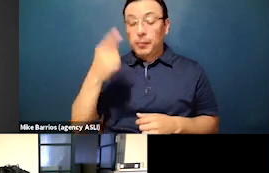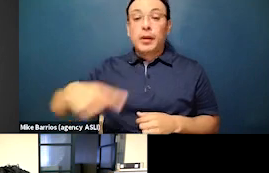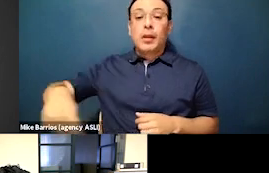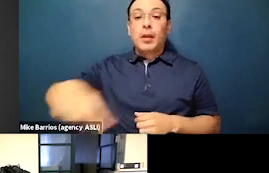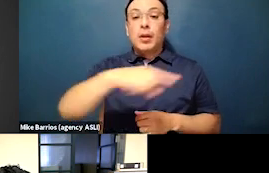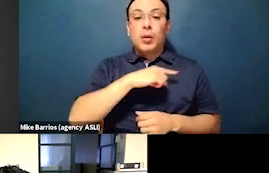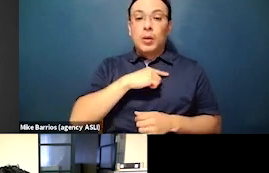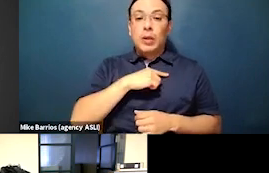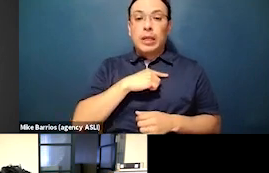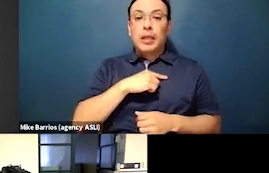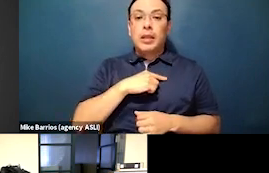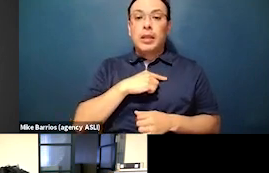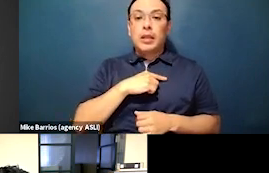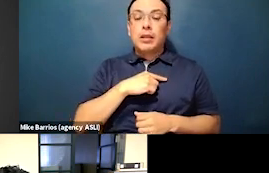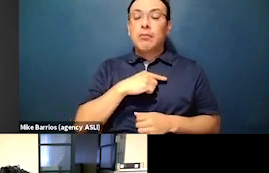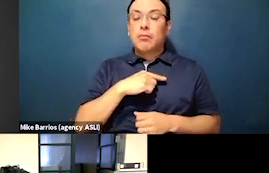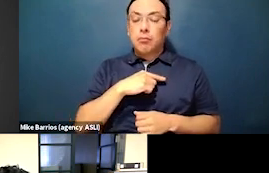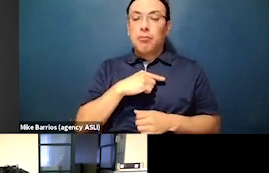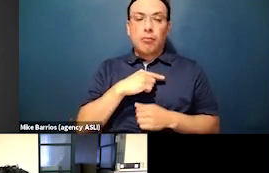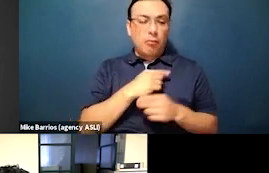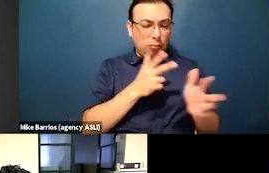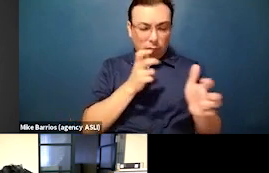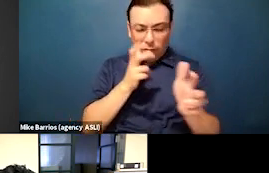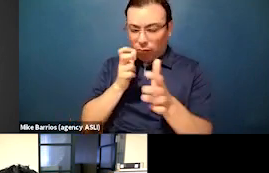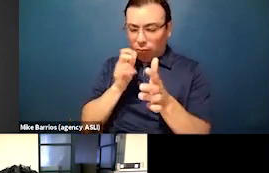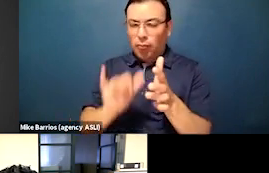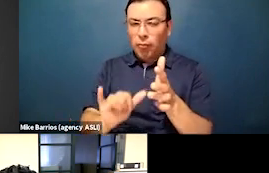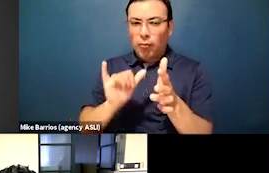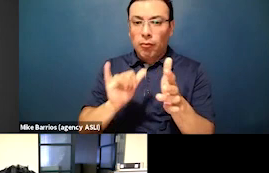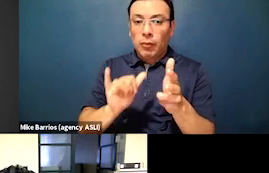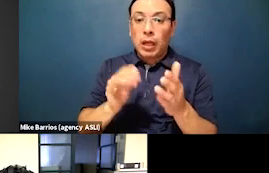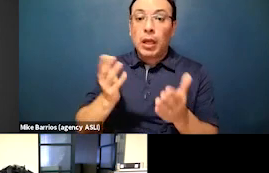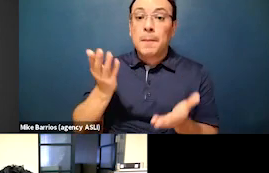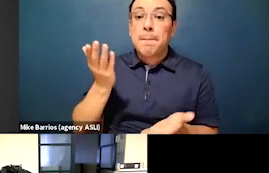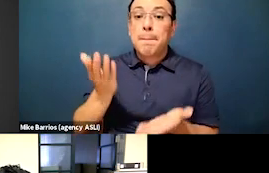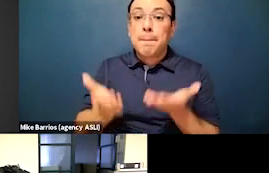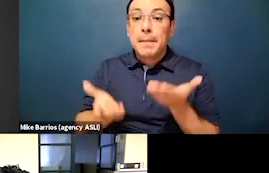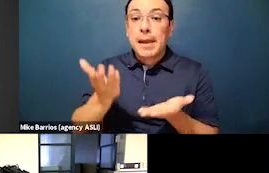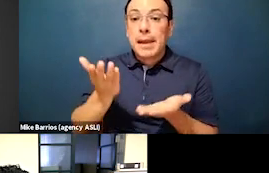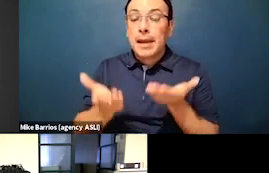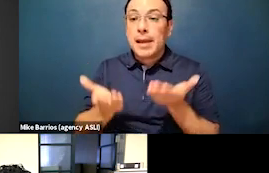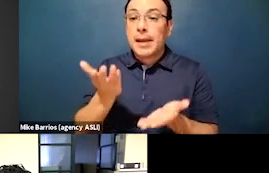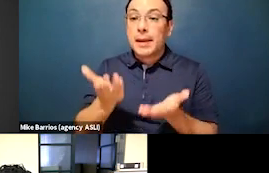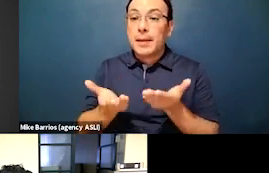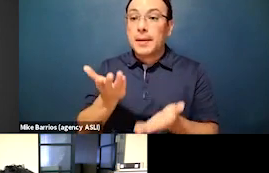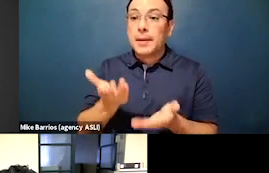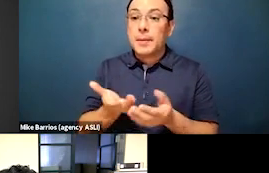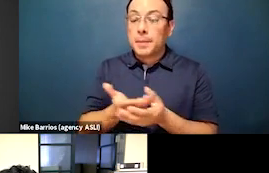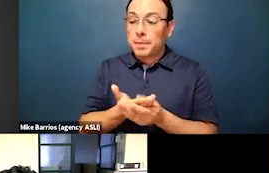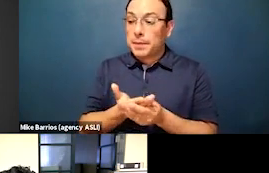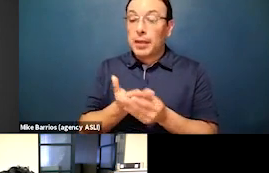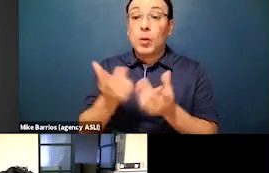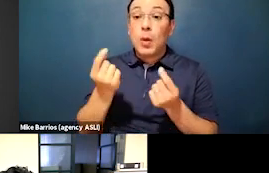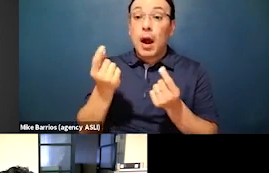disability. So in a scenario where someone with a disability might have been overlooked over someone without,